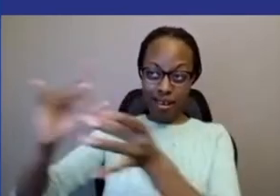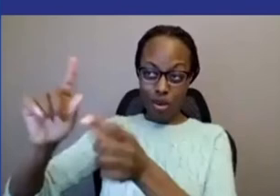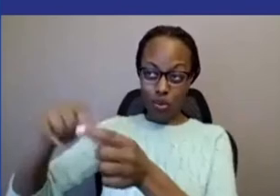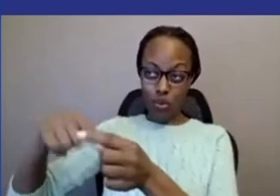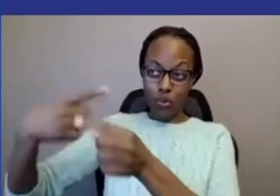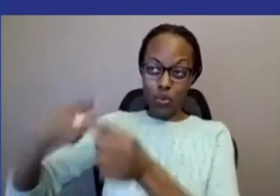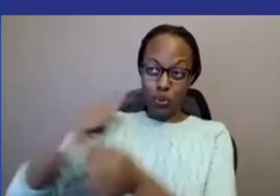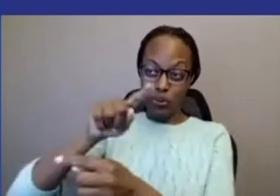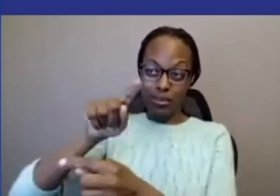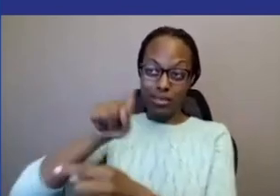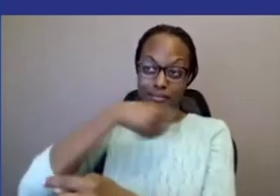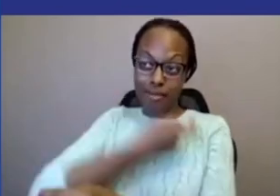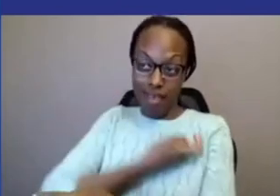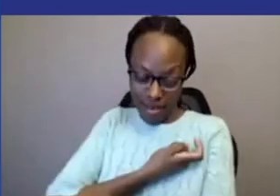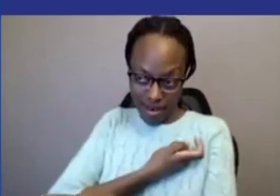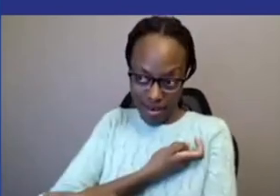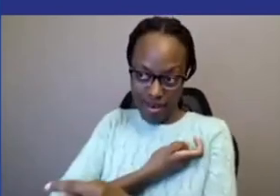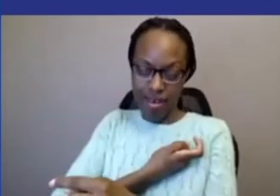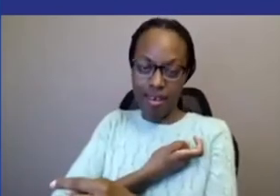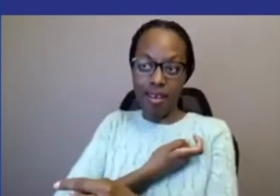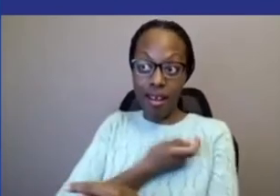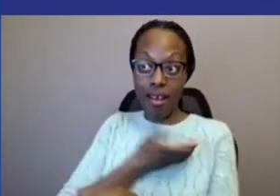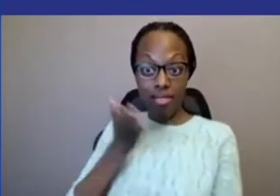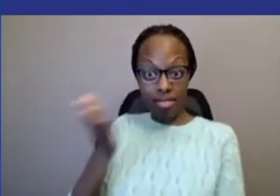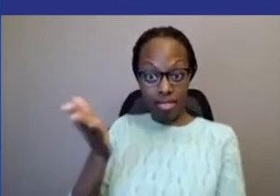the opportunity to have a